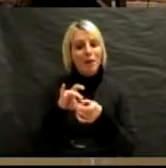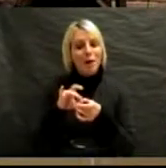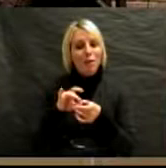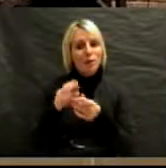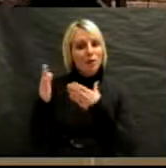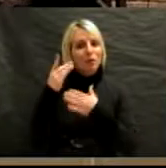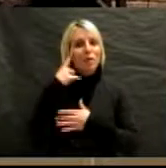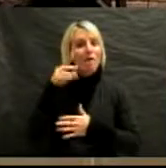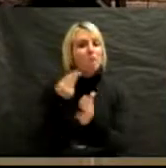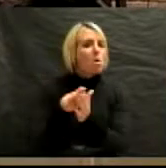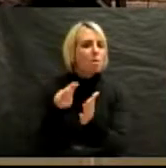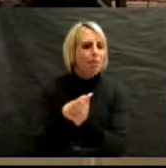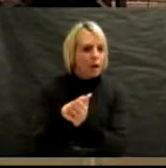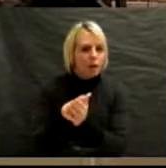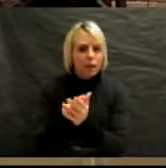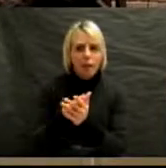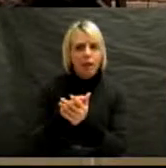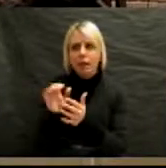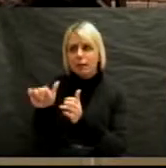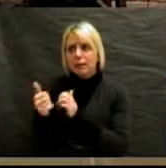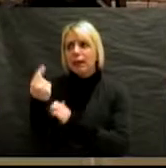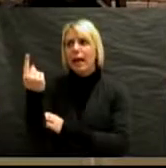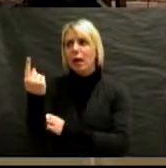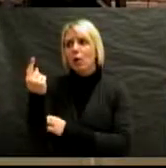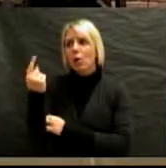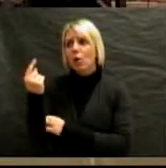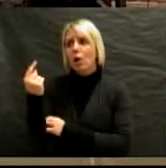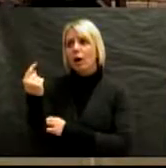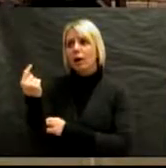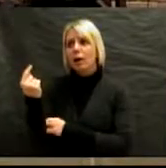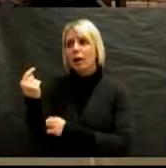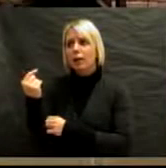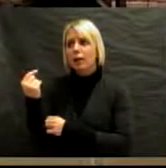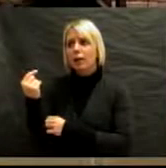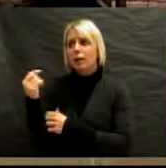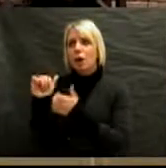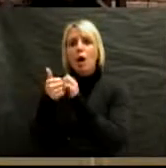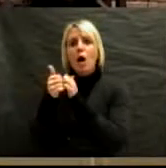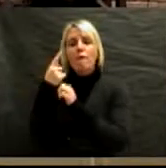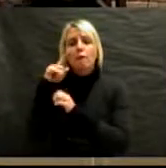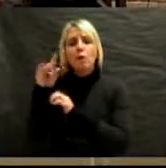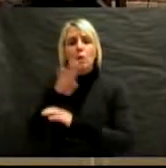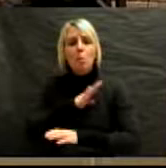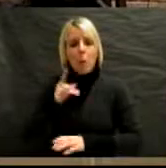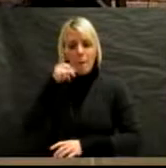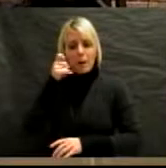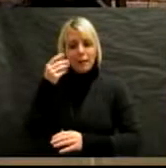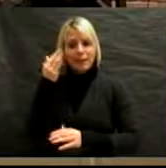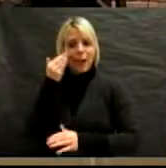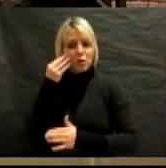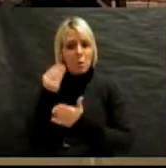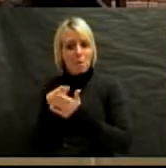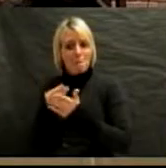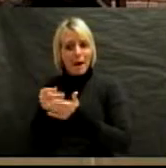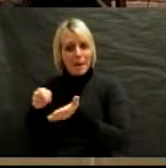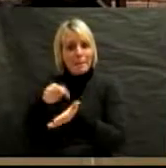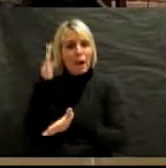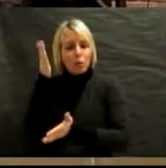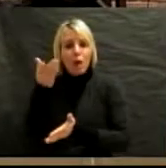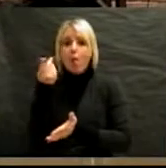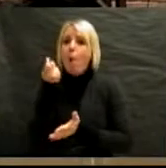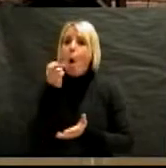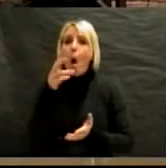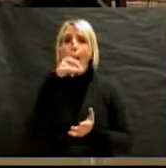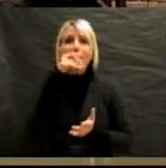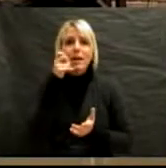going to get compensated? Or did they run because they wanted to provide a service for the education of students? And I don't think we